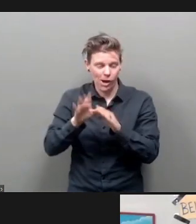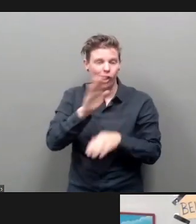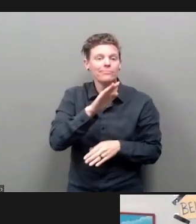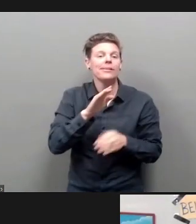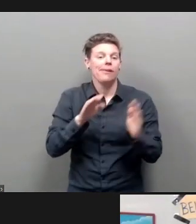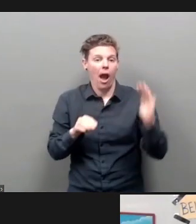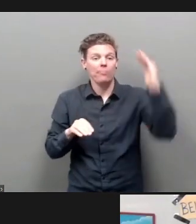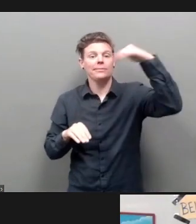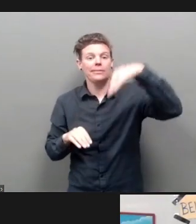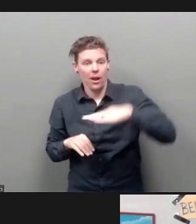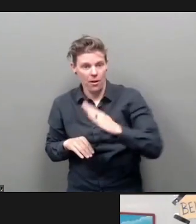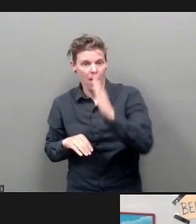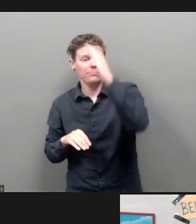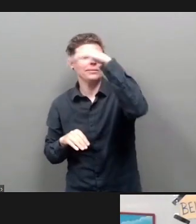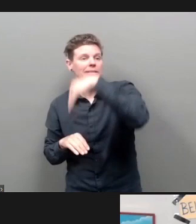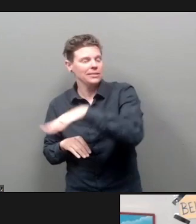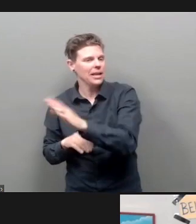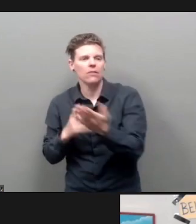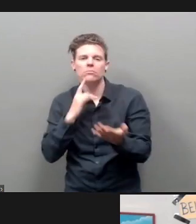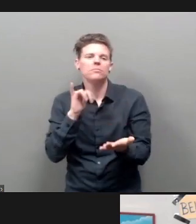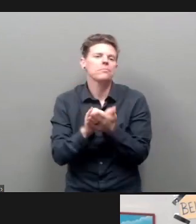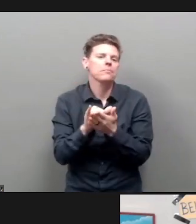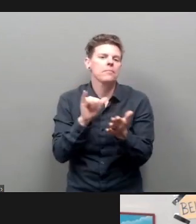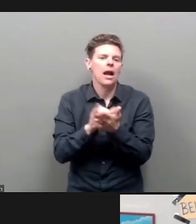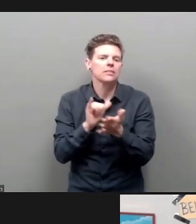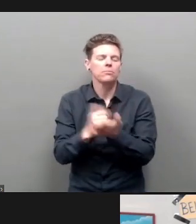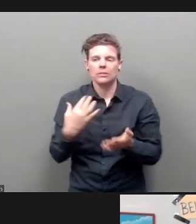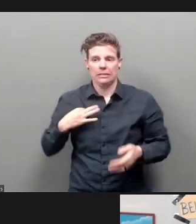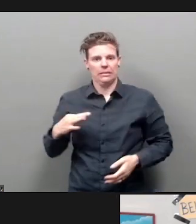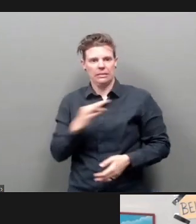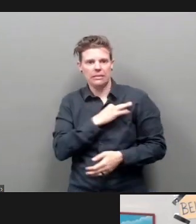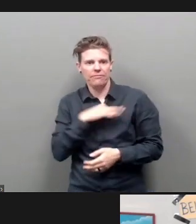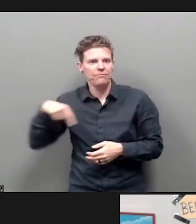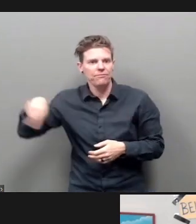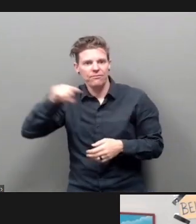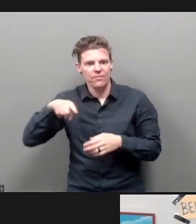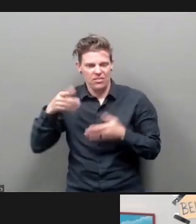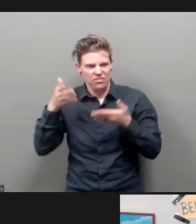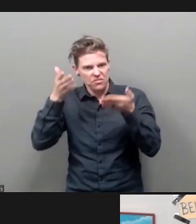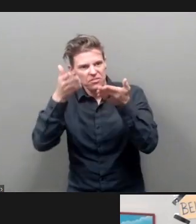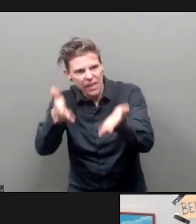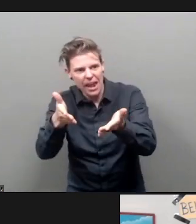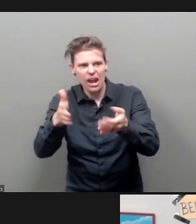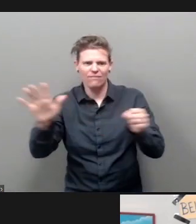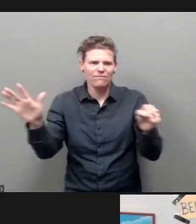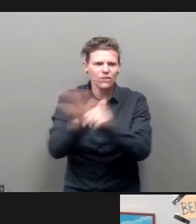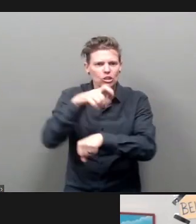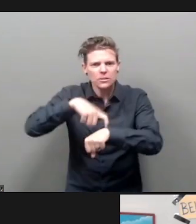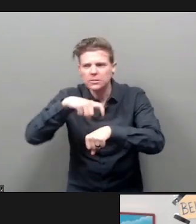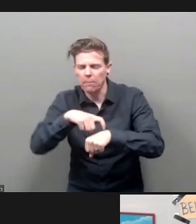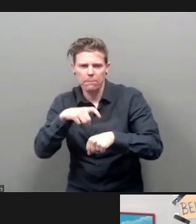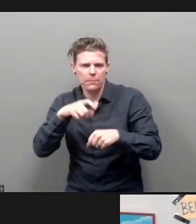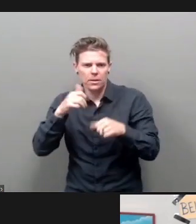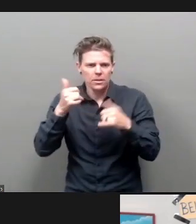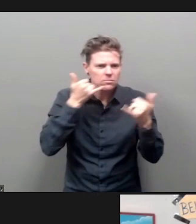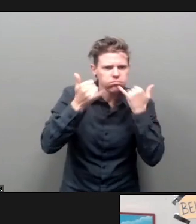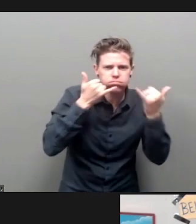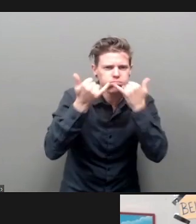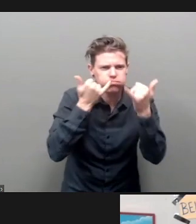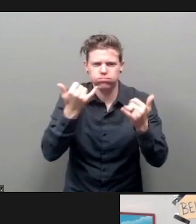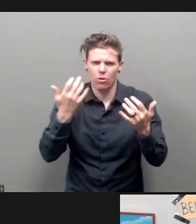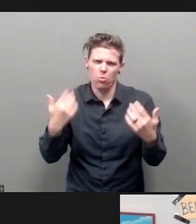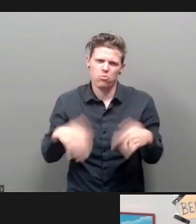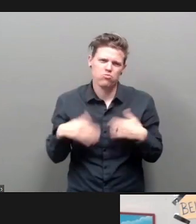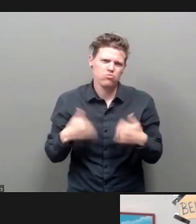any operation with that kind of variability. And so what we're really focused on now, we're still doing it, still calling people, still